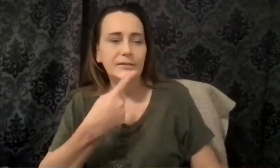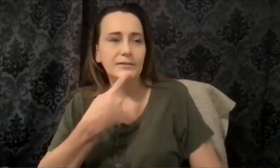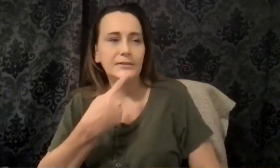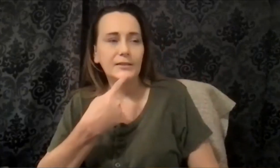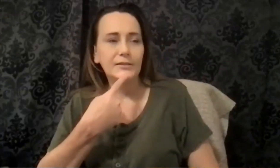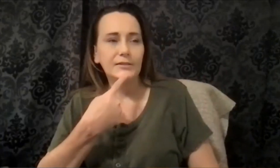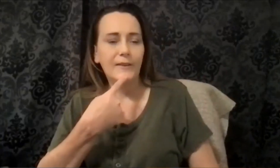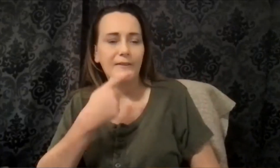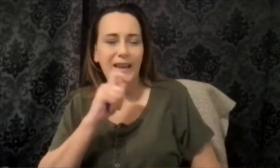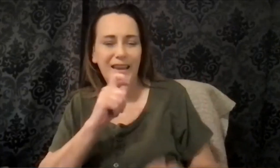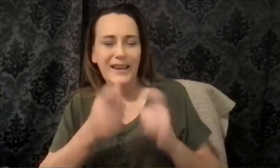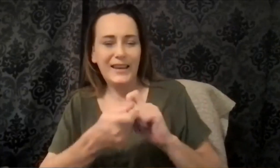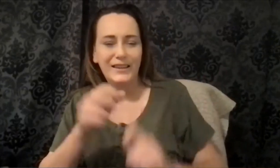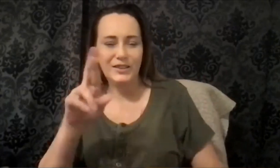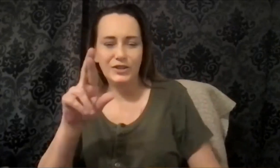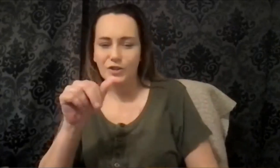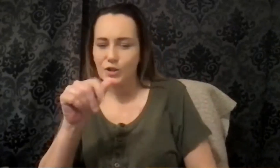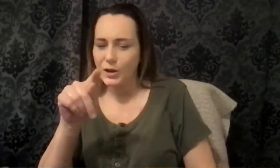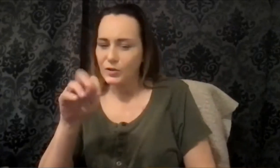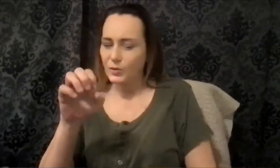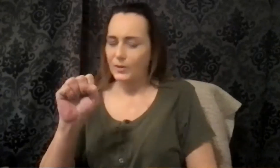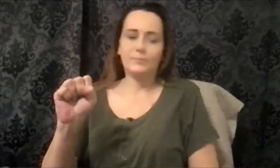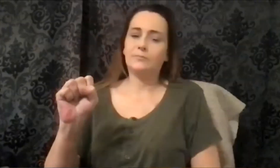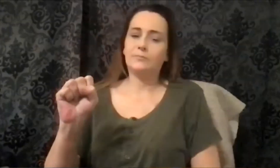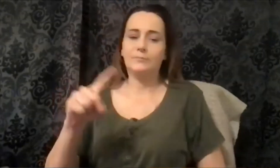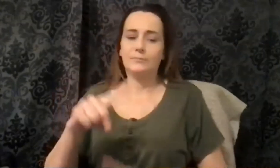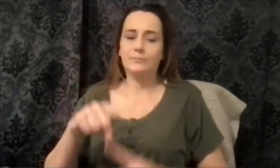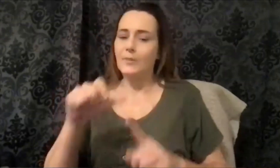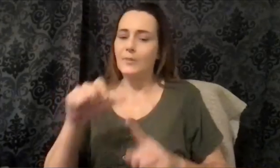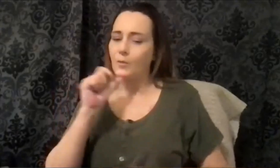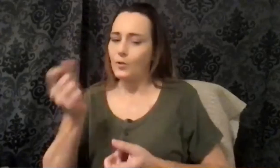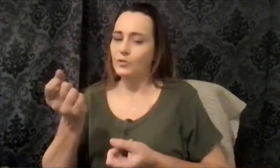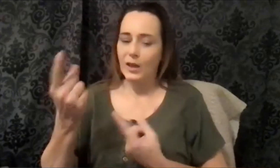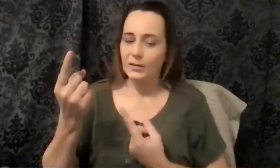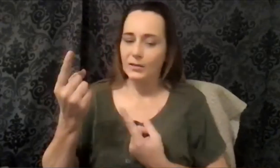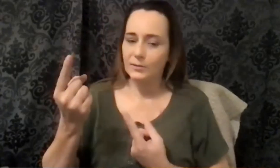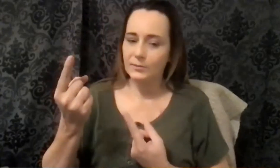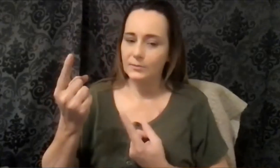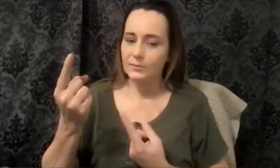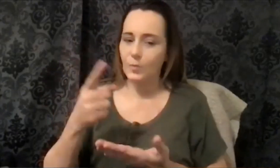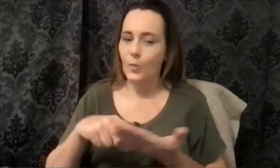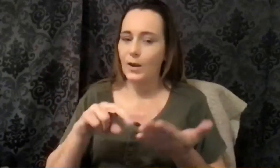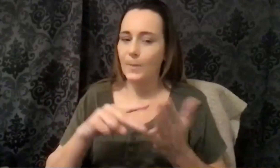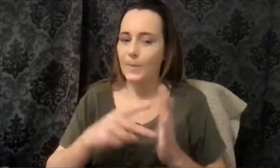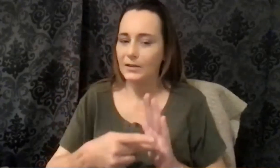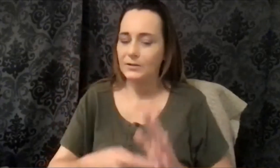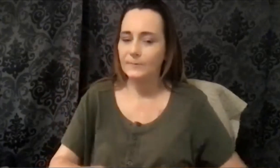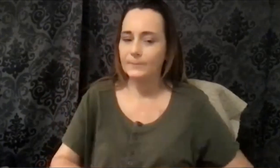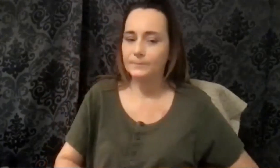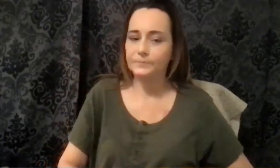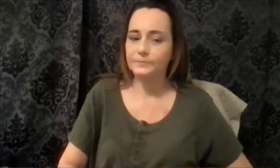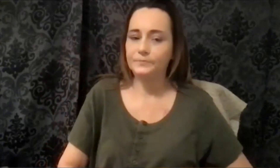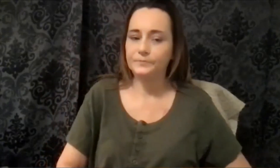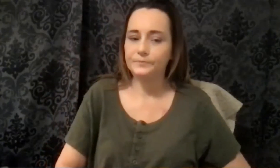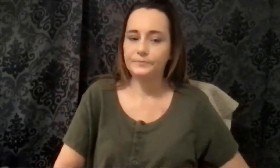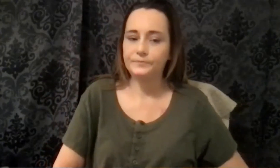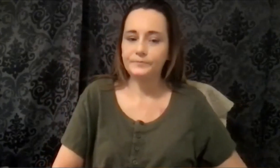exchange rates, but I don't understand what that means. Okay.